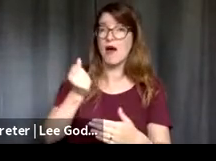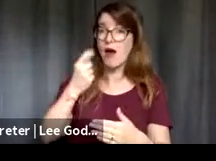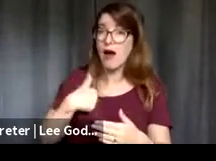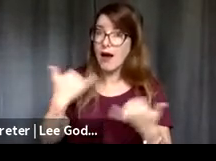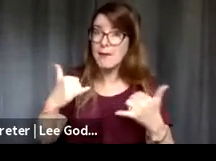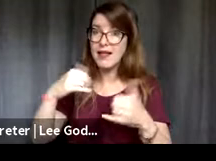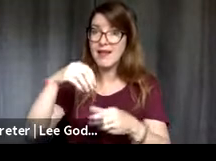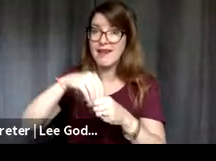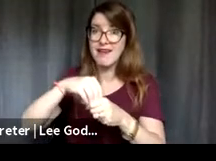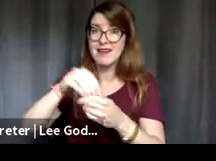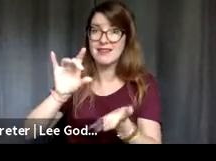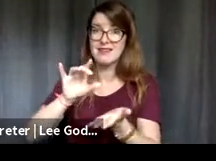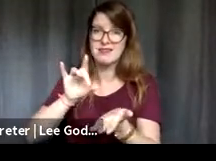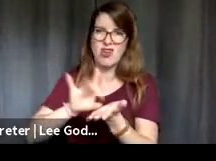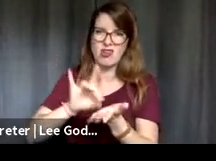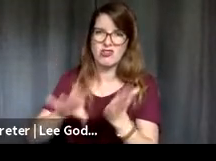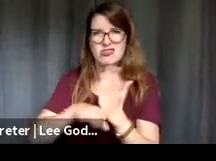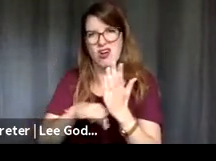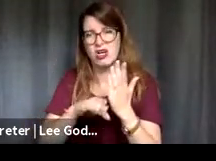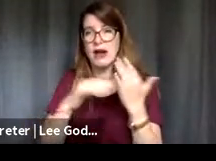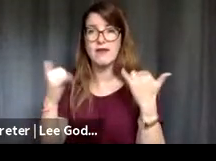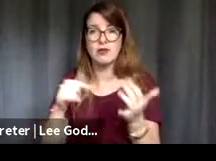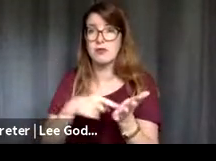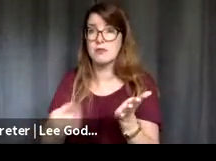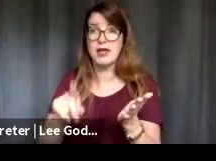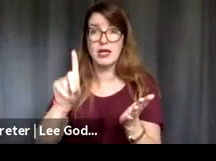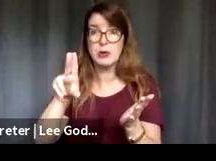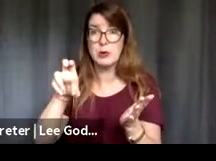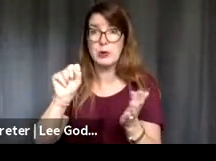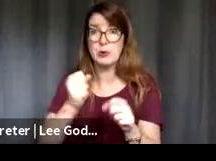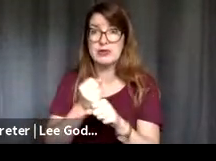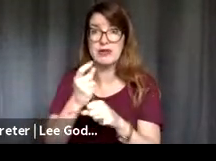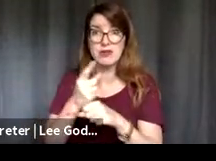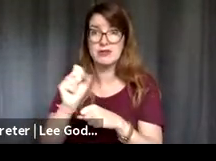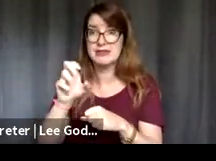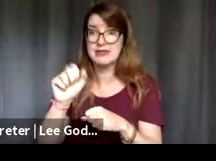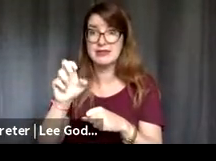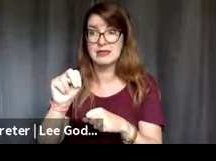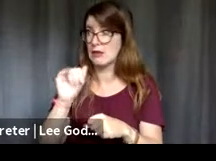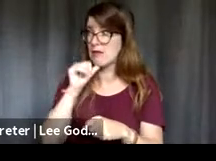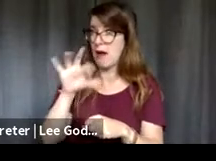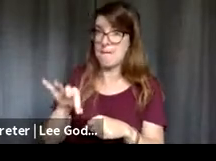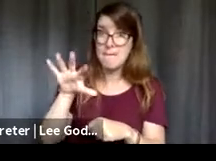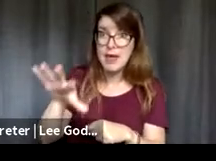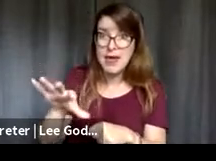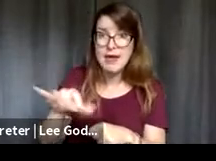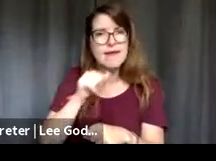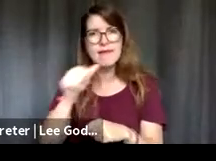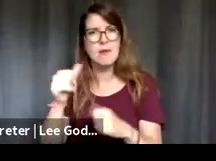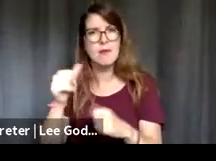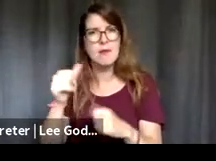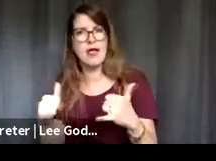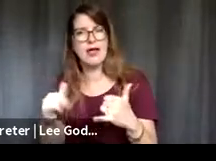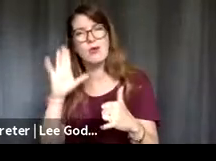know, and we have to pay our season dues every season or we don't play, right? But it's okay because we want to play and we know they have to